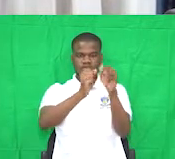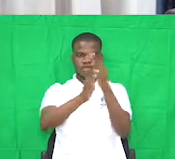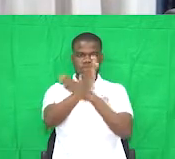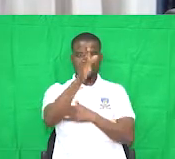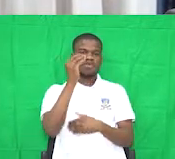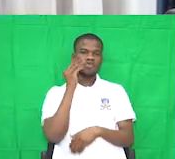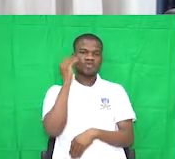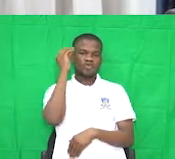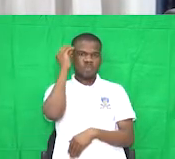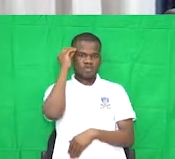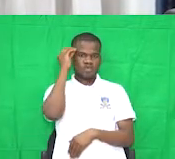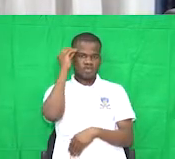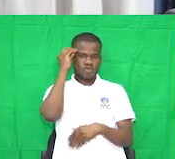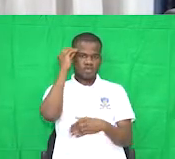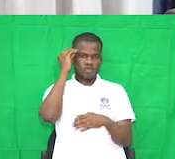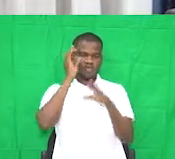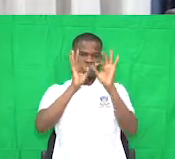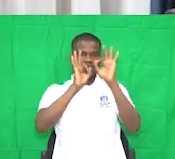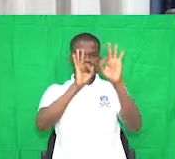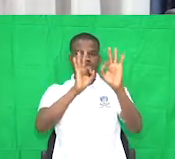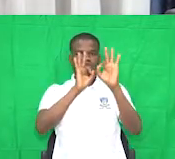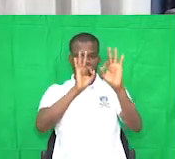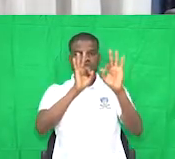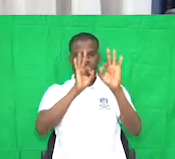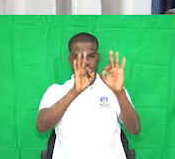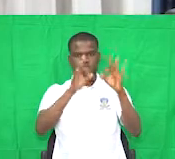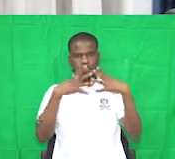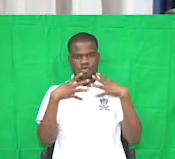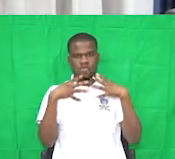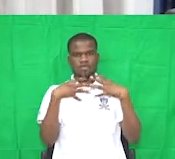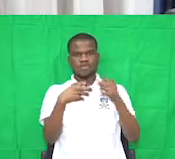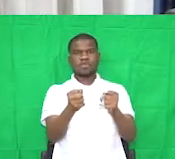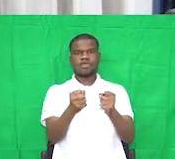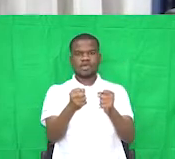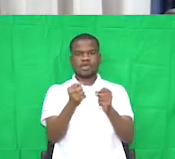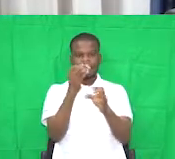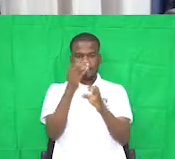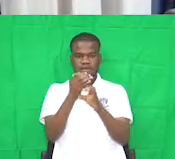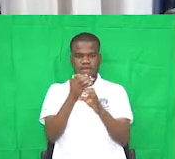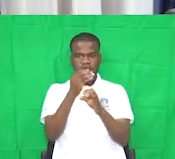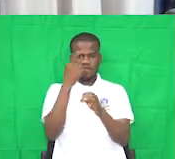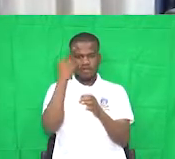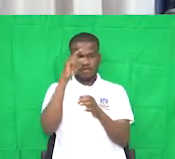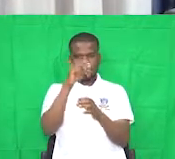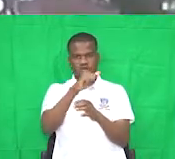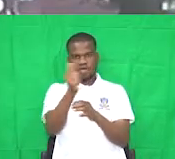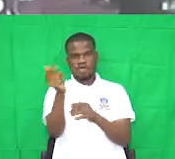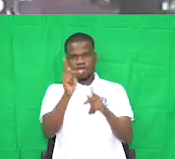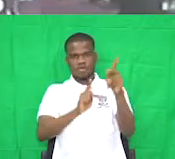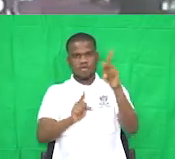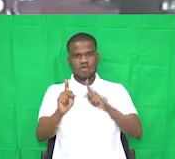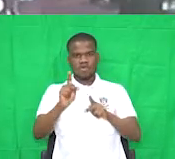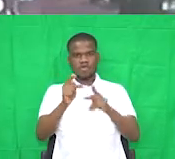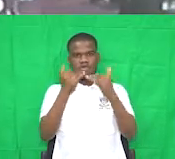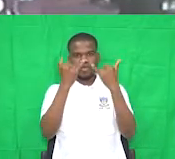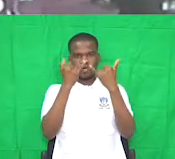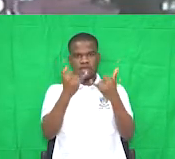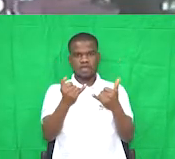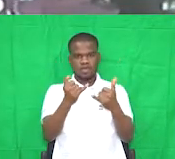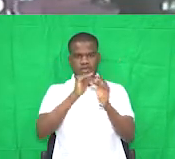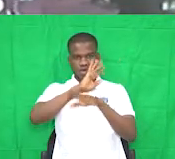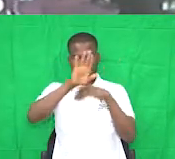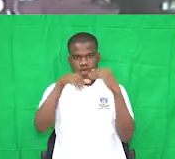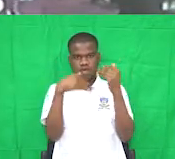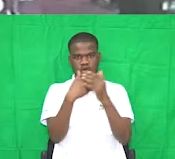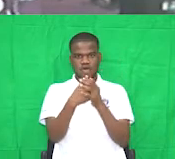gospel, to shepherd the flock of Christ, and to be stewards of the mysteries of Christ. You must therefore earnestly